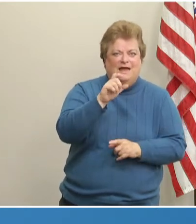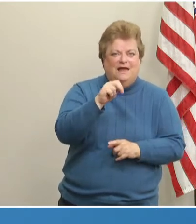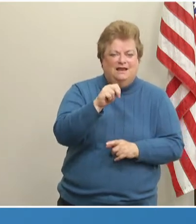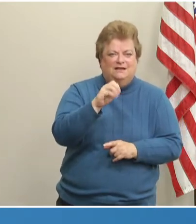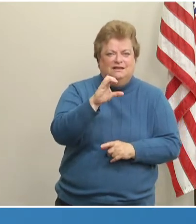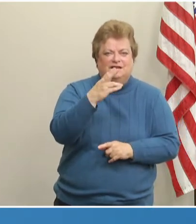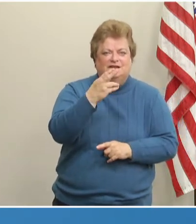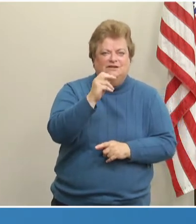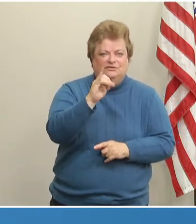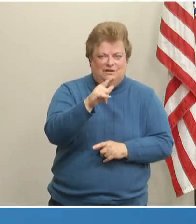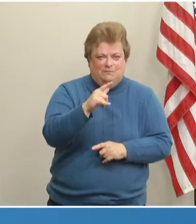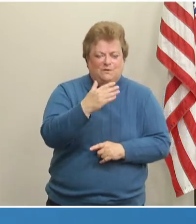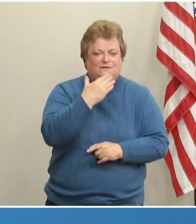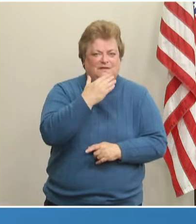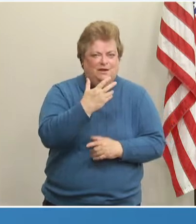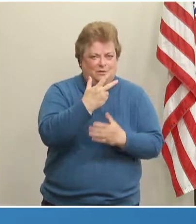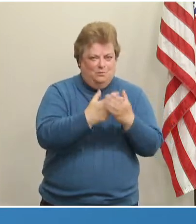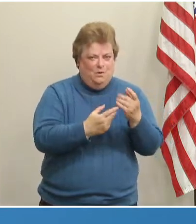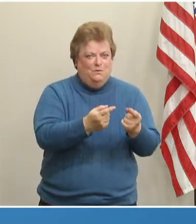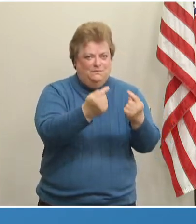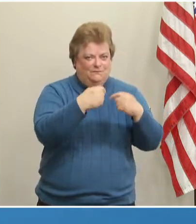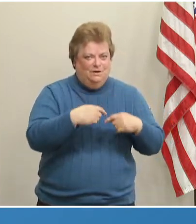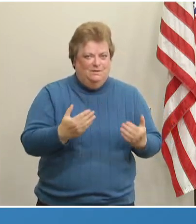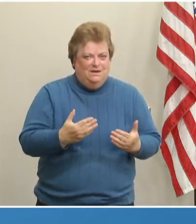both for being here.